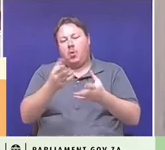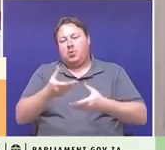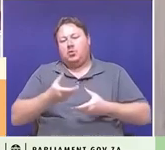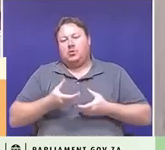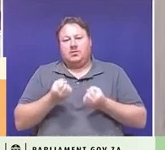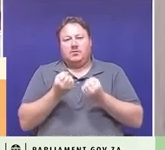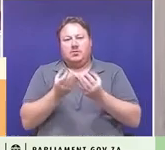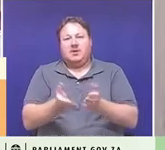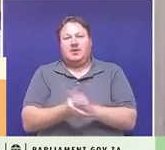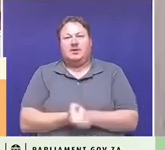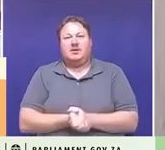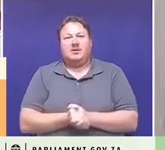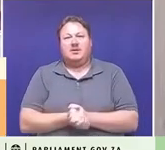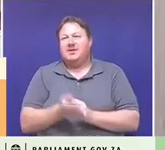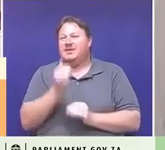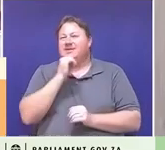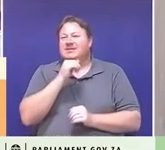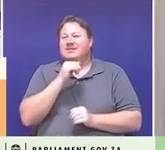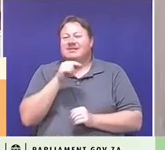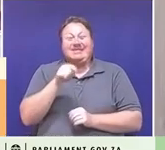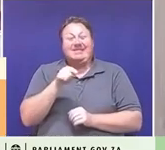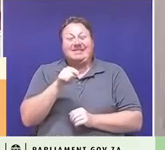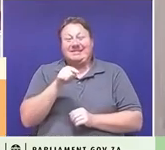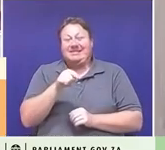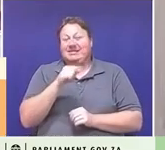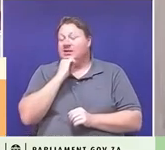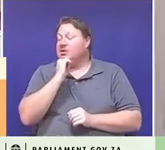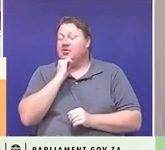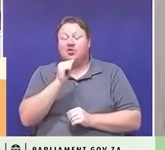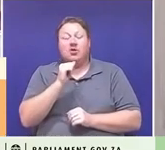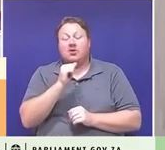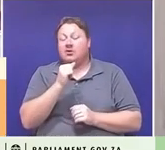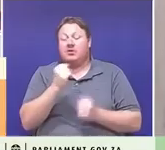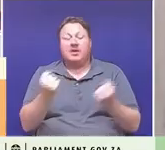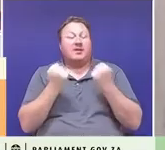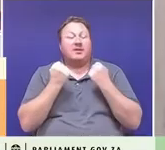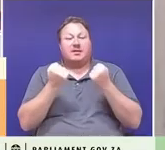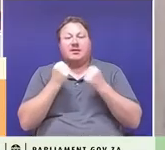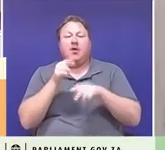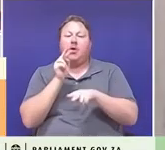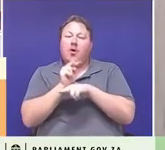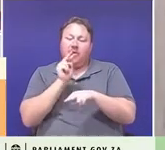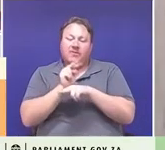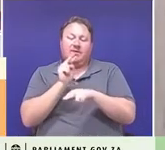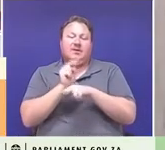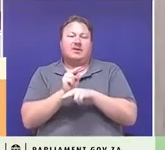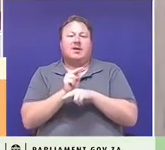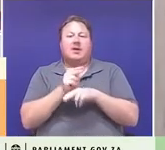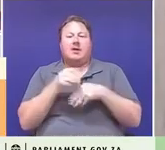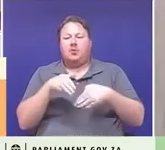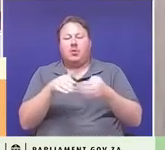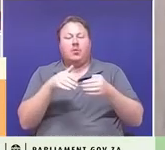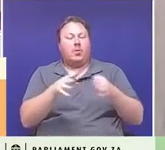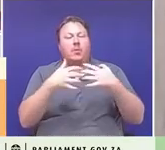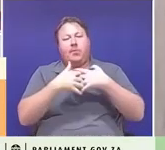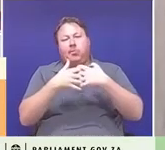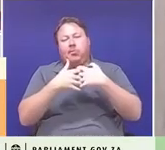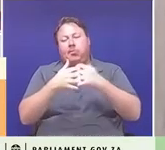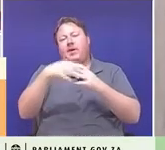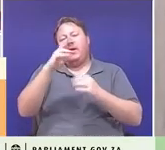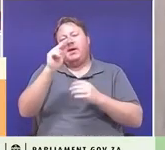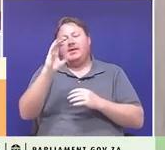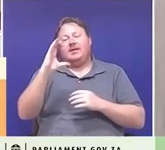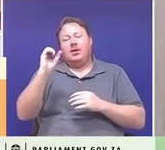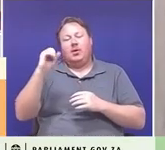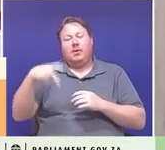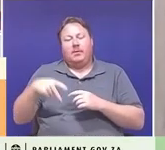Provincial Week is not an exercise. It is a flagship oversight instrument of the National Council of Provinces.